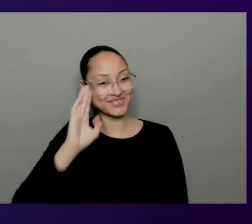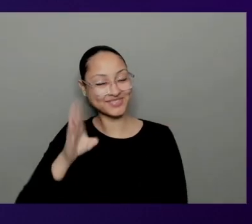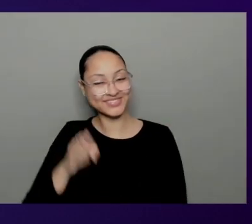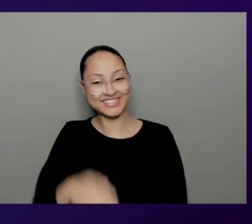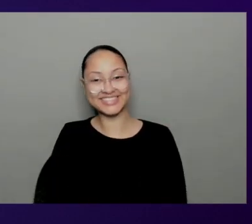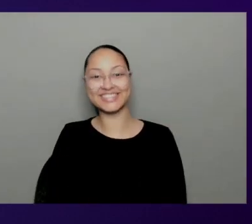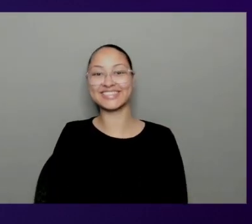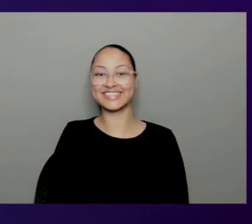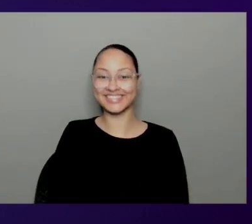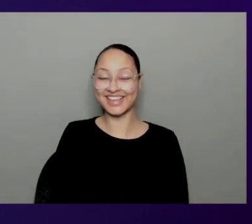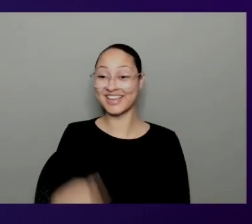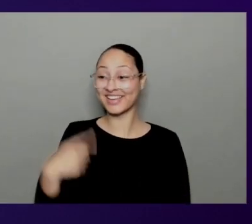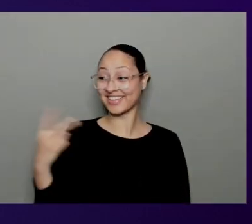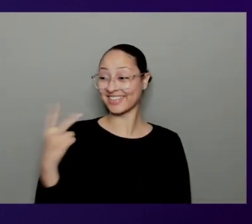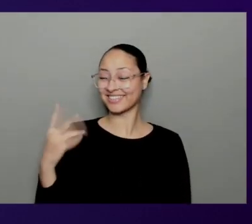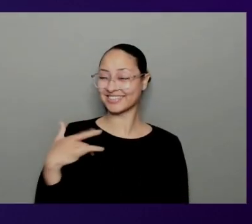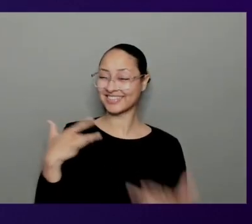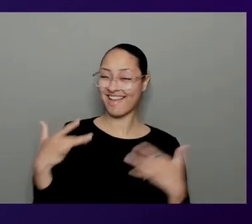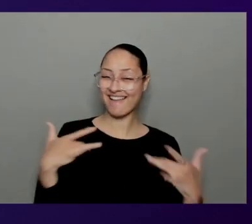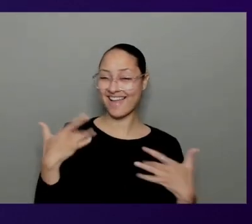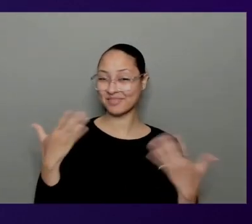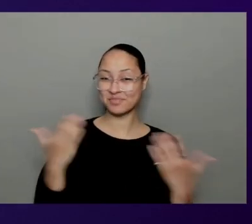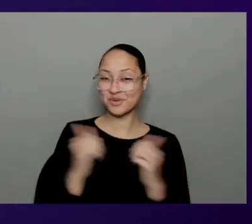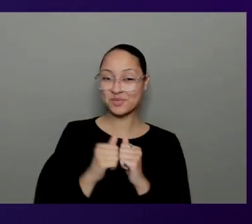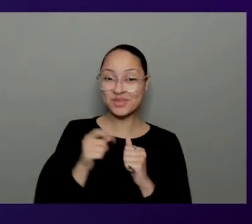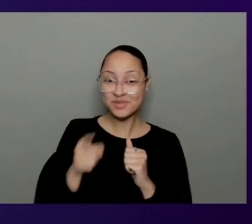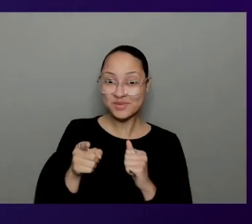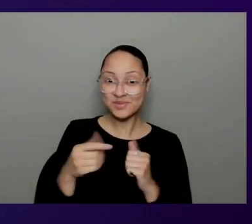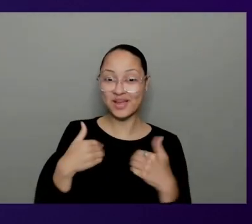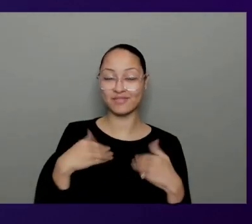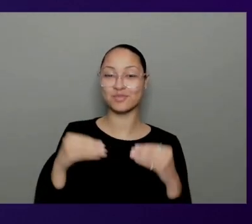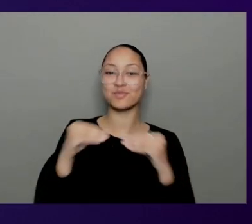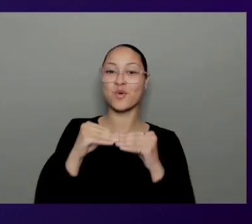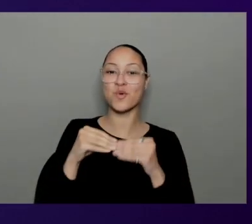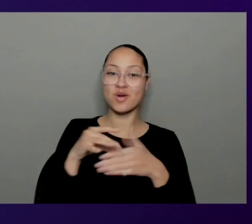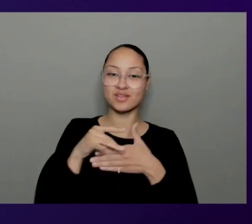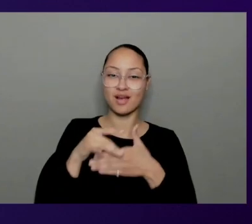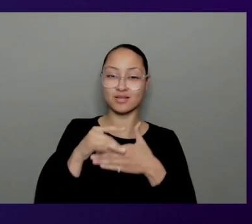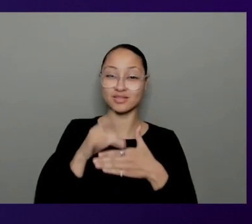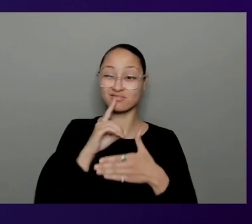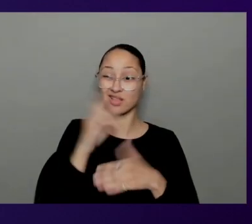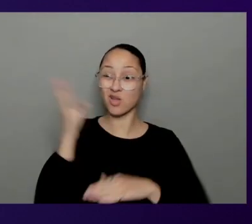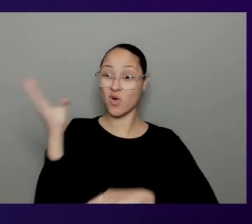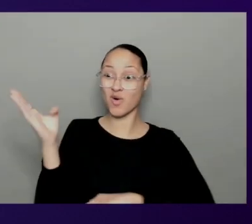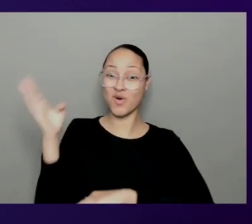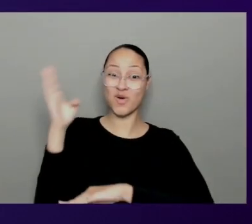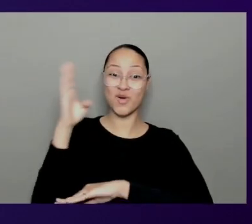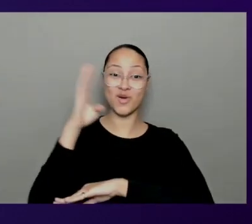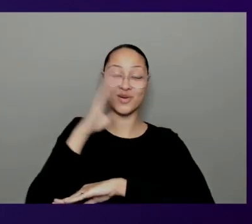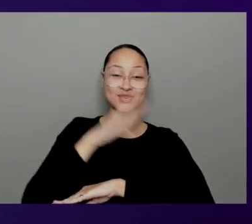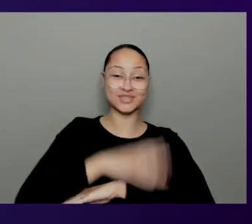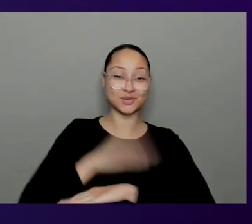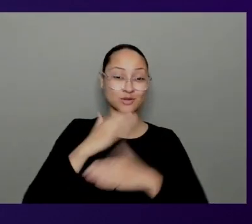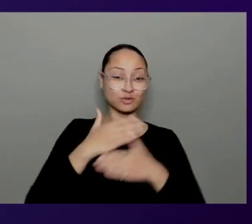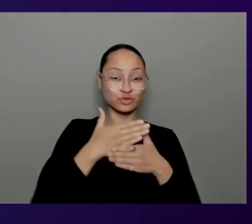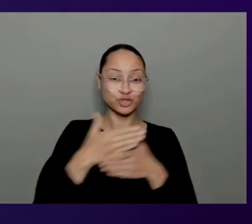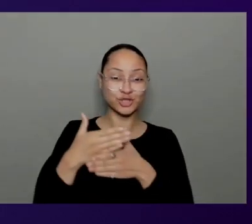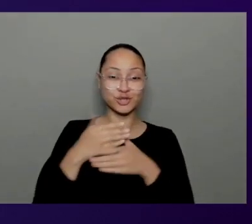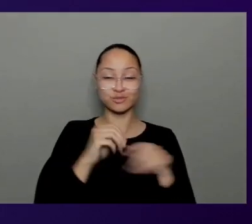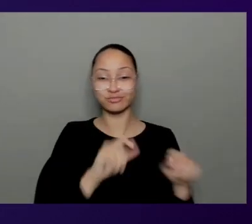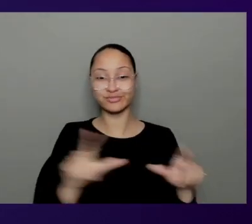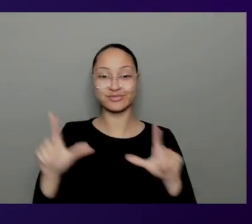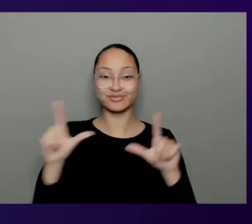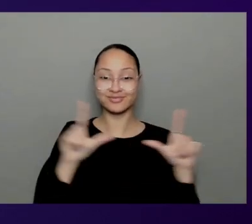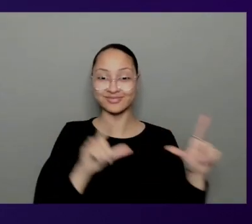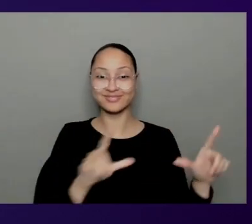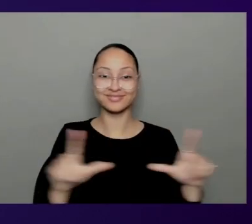We are so excited to be here with you, and we've got more content. We've got content all day, but most importantly, our guest here, Michael. Please tell the